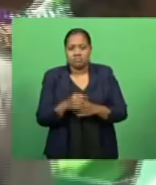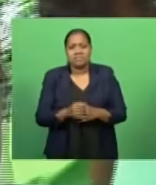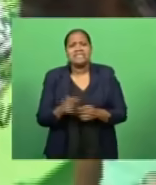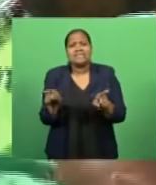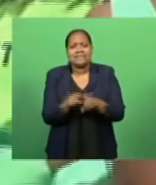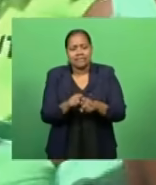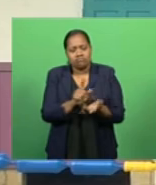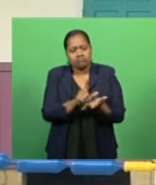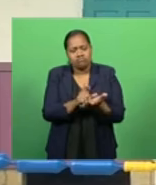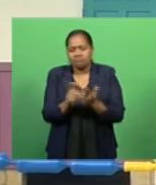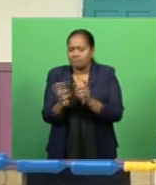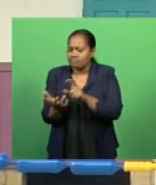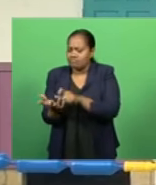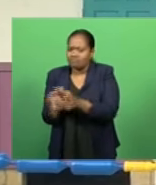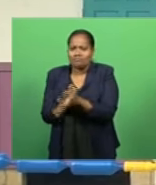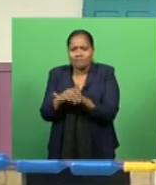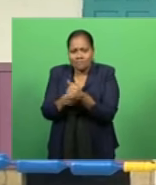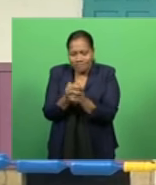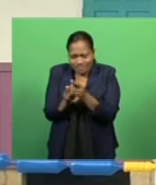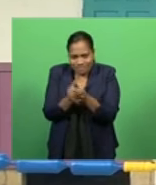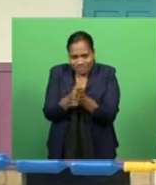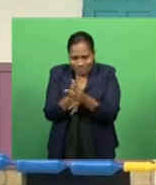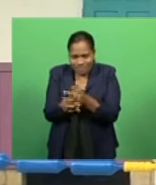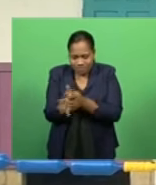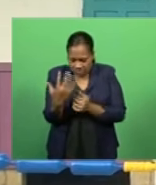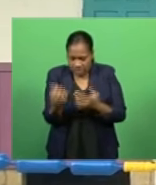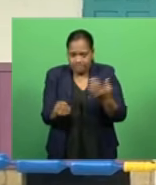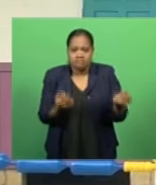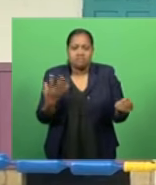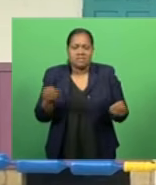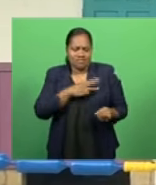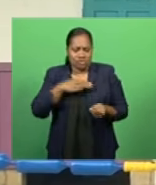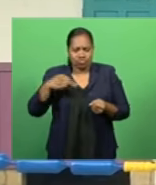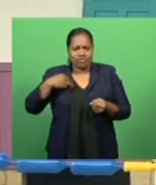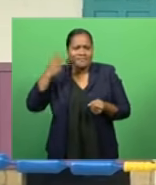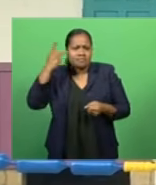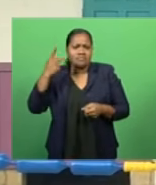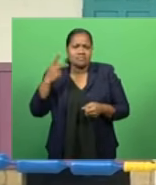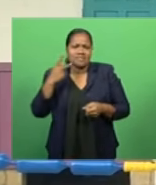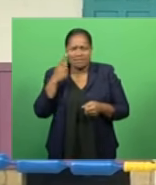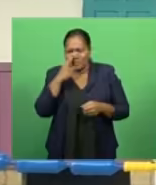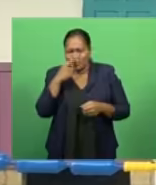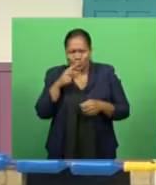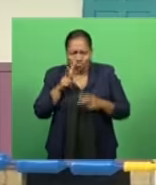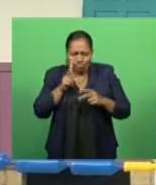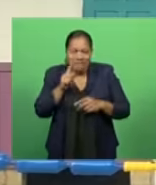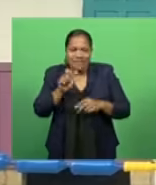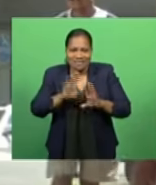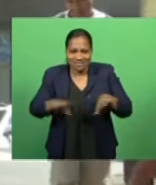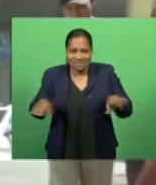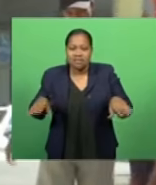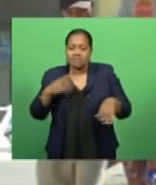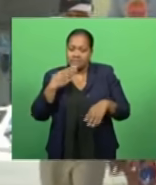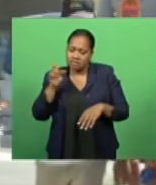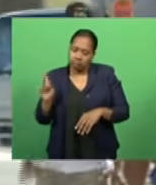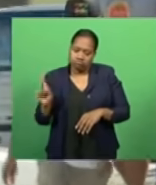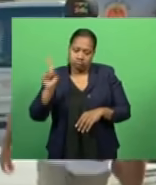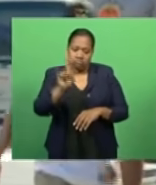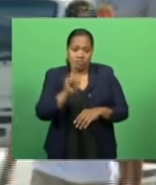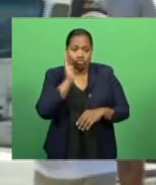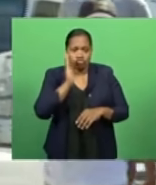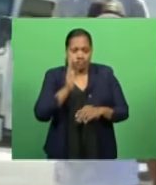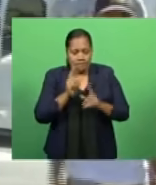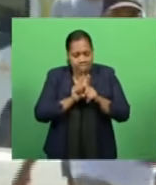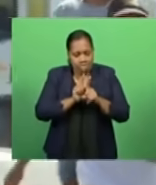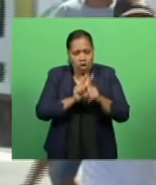are available. The ministry is calling on parents and guardians to liaise with their heads of schools and follow the scheduled timetables to